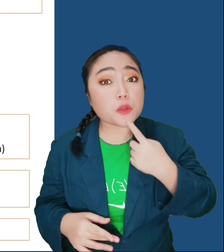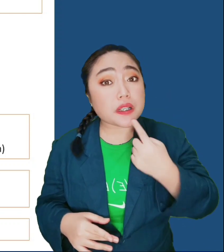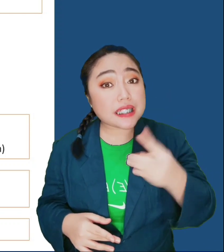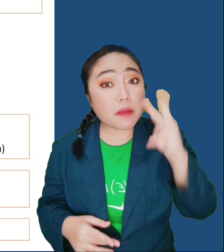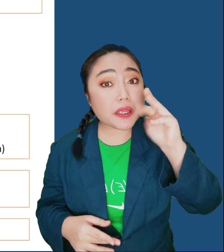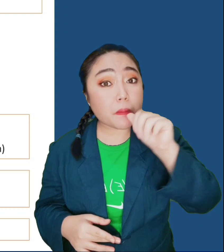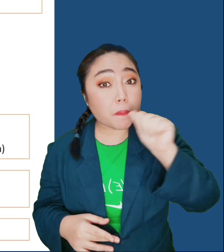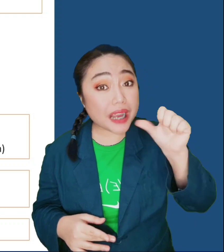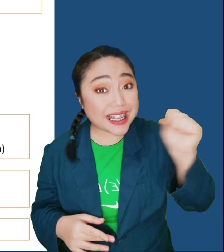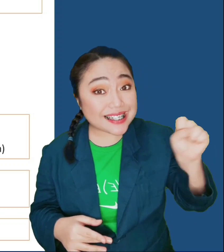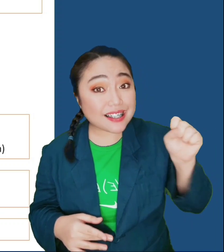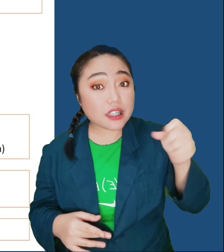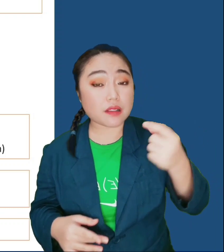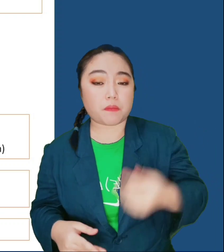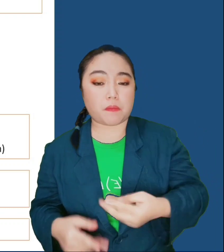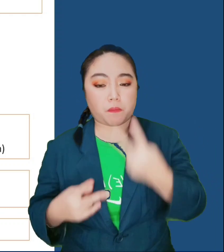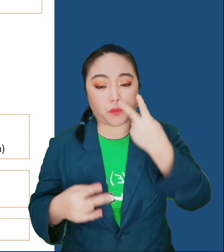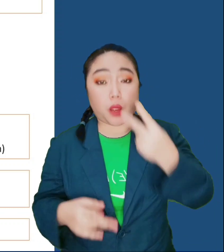moon.